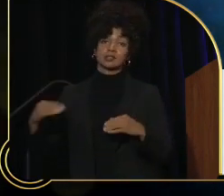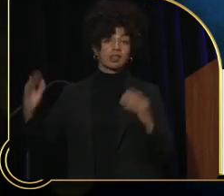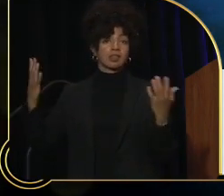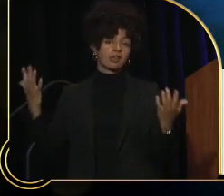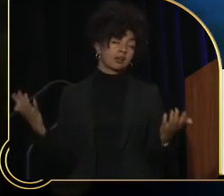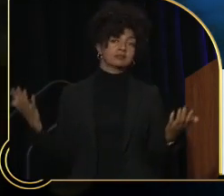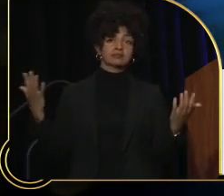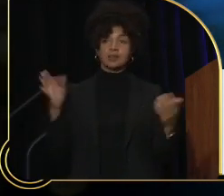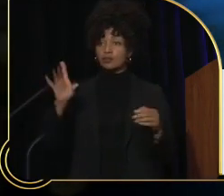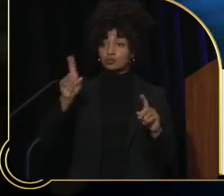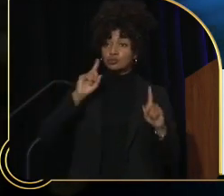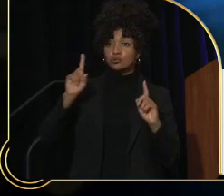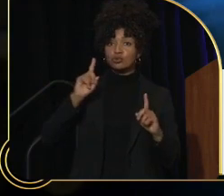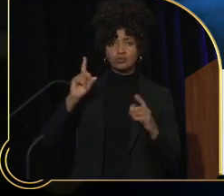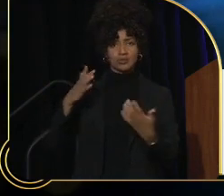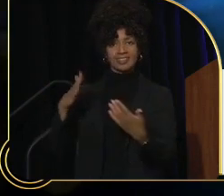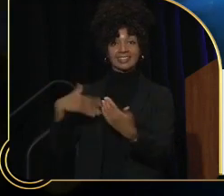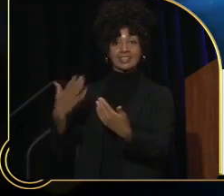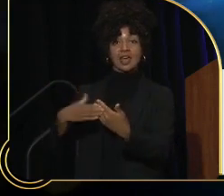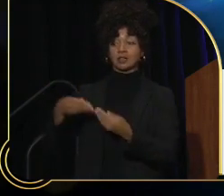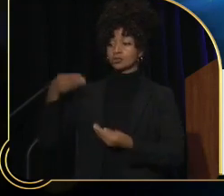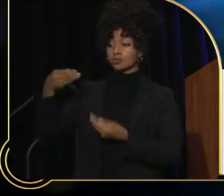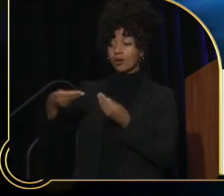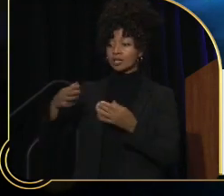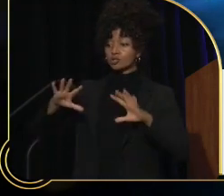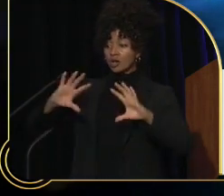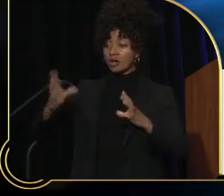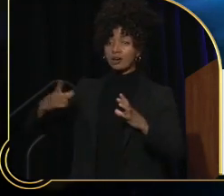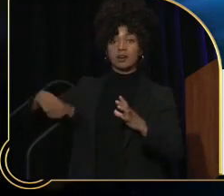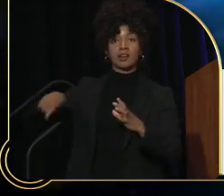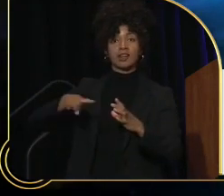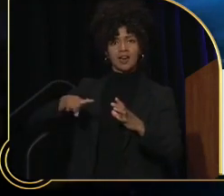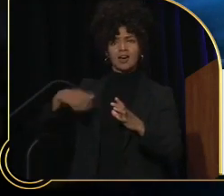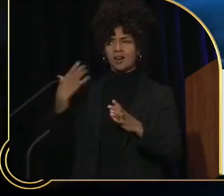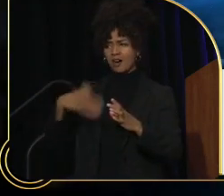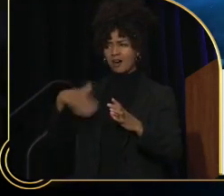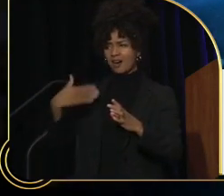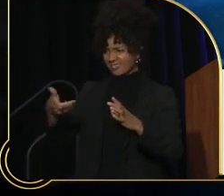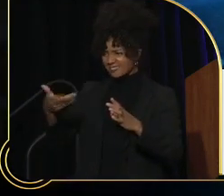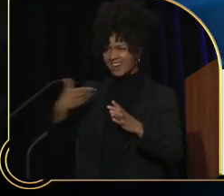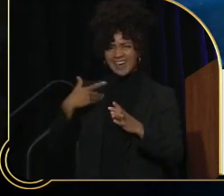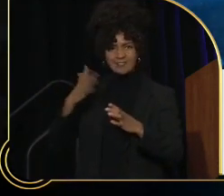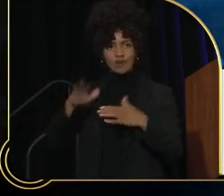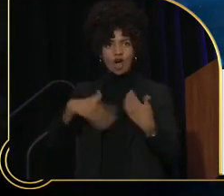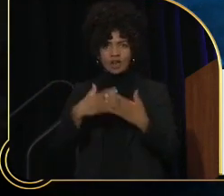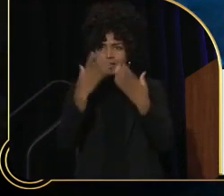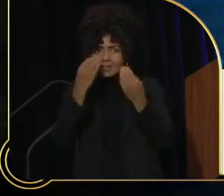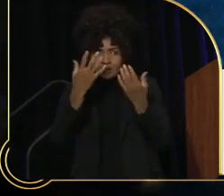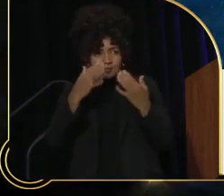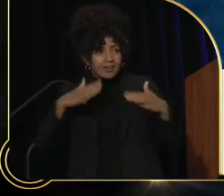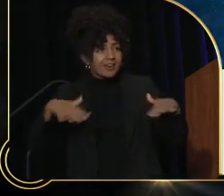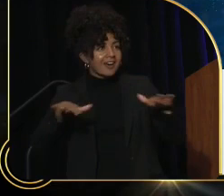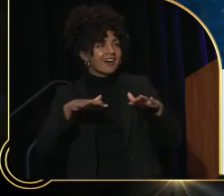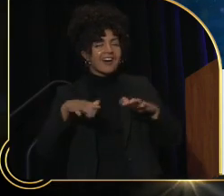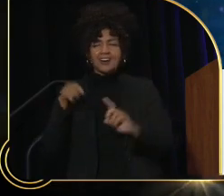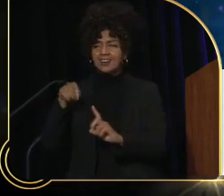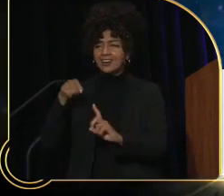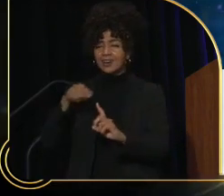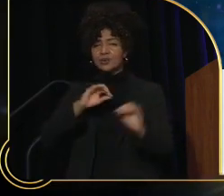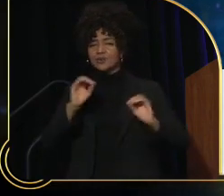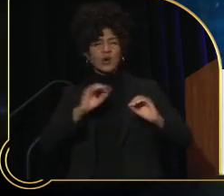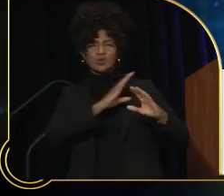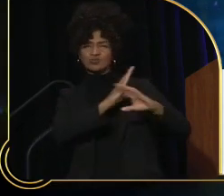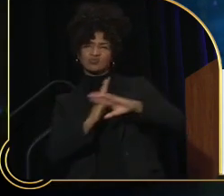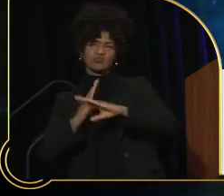Have you heard about the next generation? They got all the information, so there's